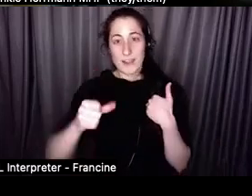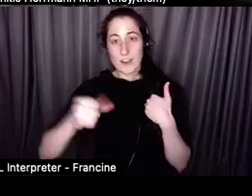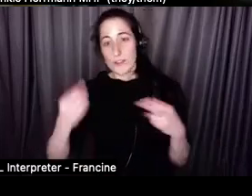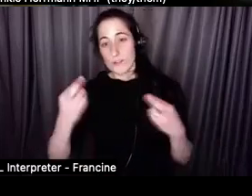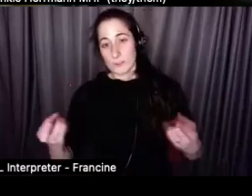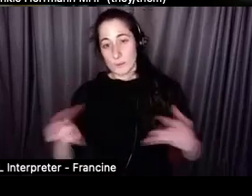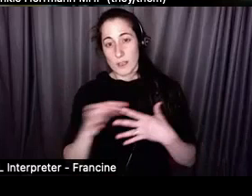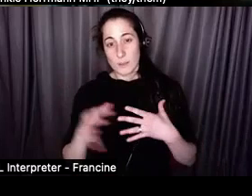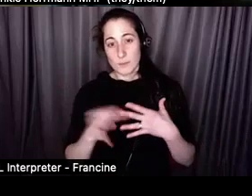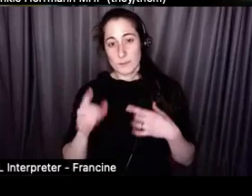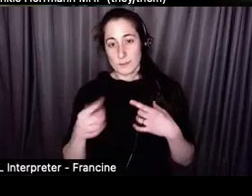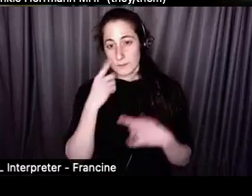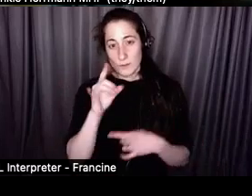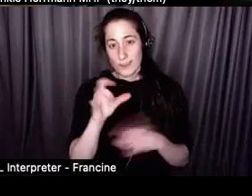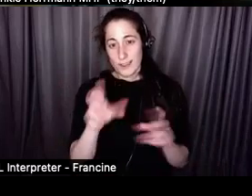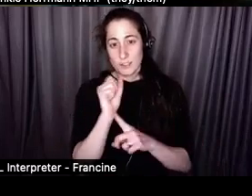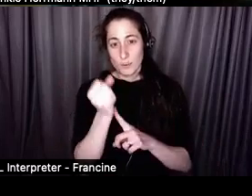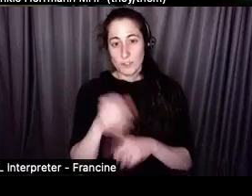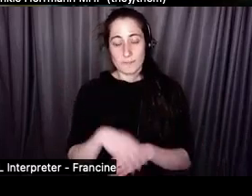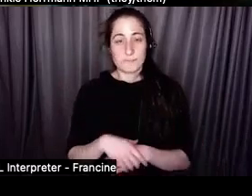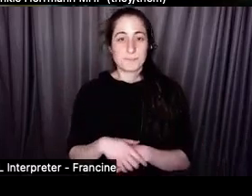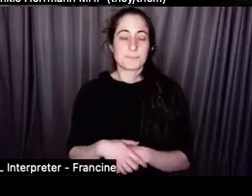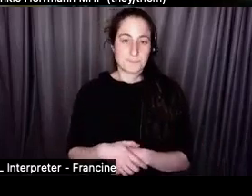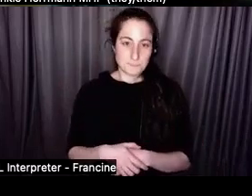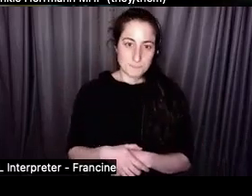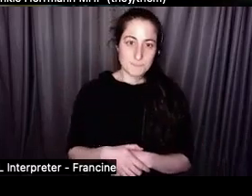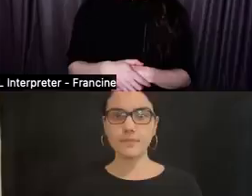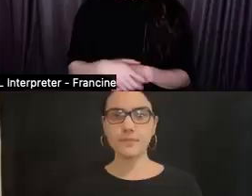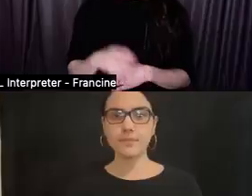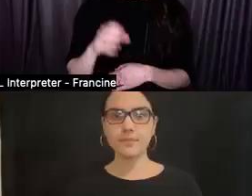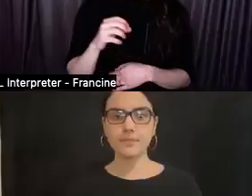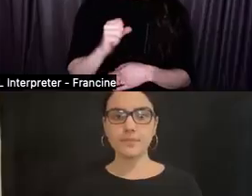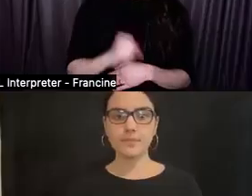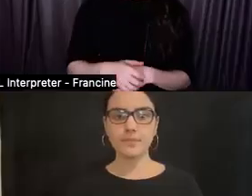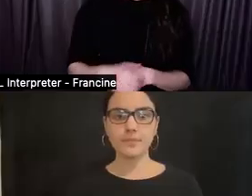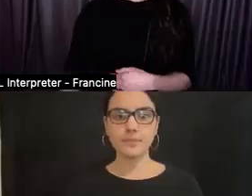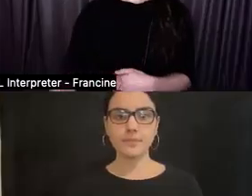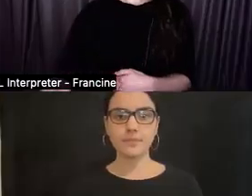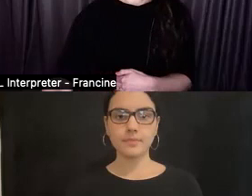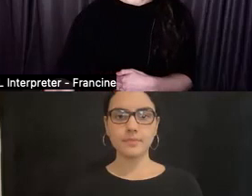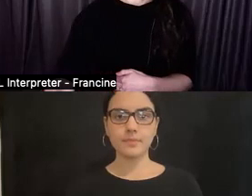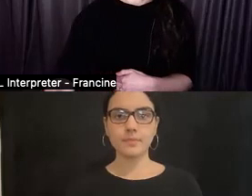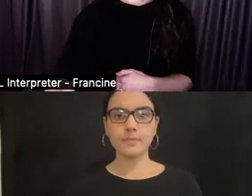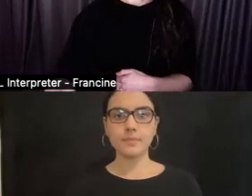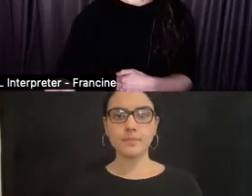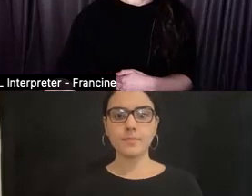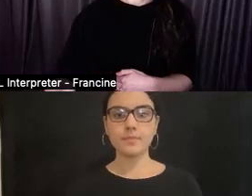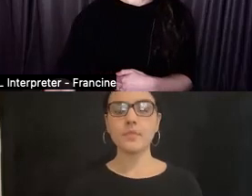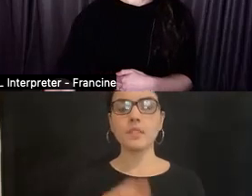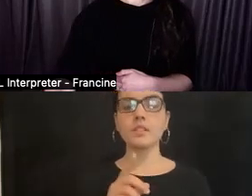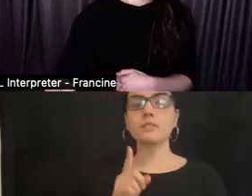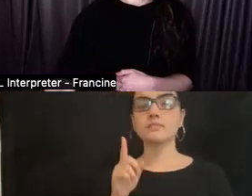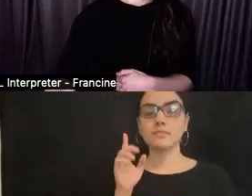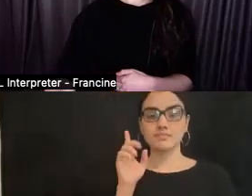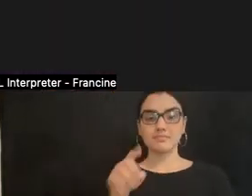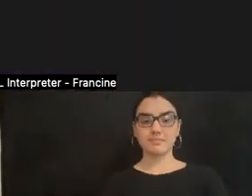regarding that. Yeah, there's so the Medicaid buy-in for working people with disabilities program does have a